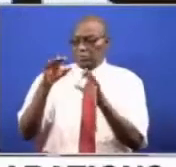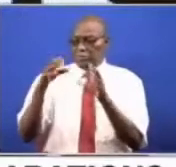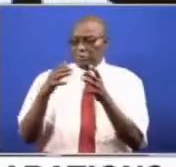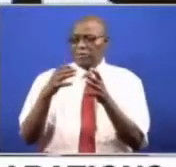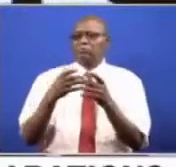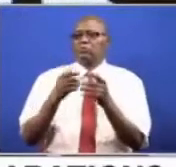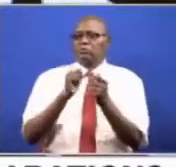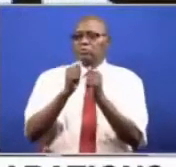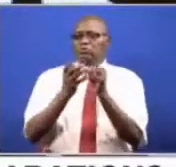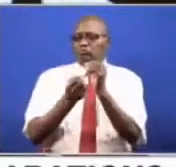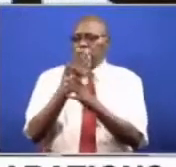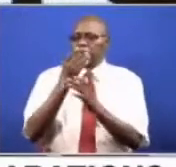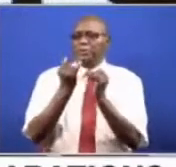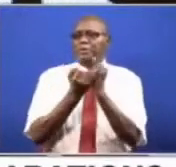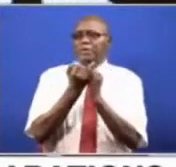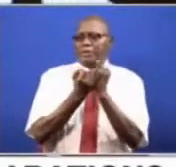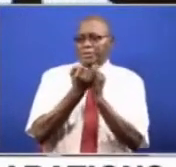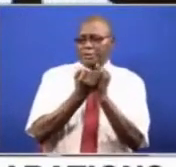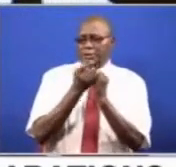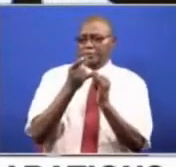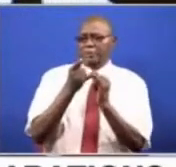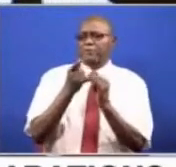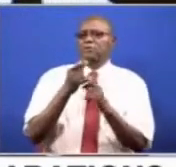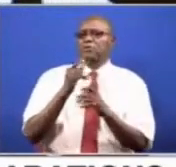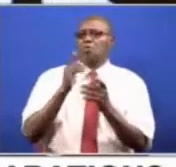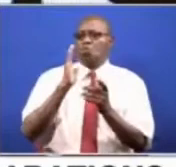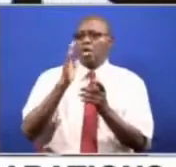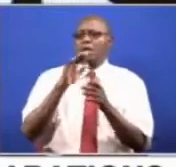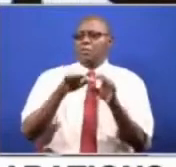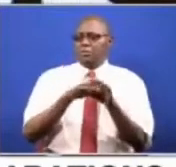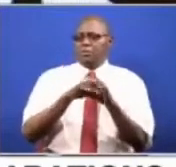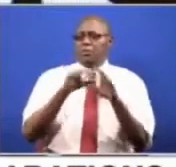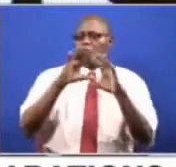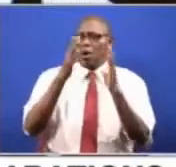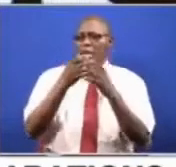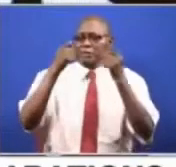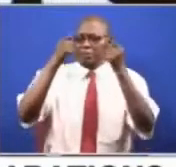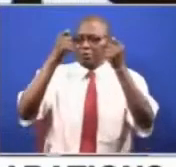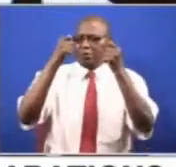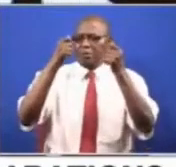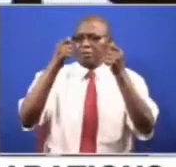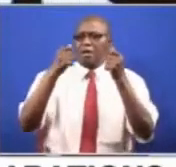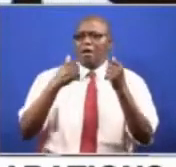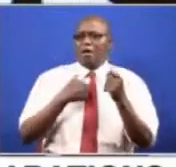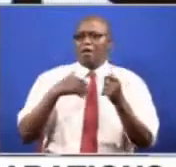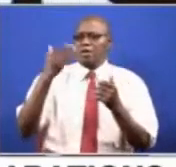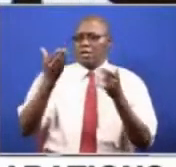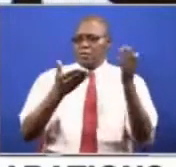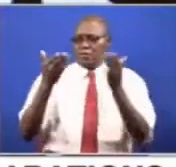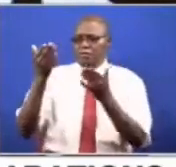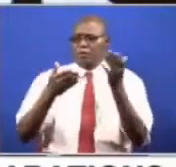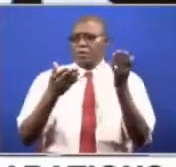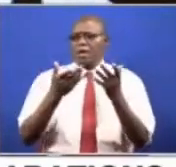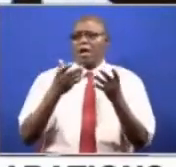Saturday. According to AK, the athletes who will participate in the World Championship have been solely invited and have already